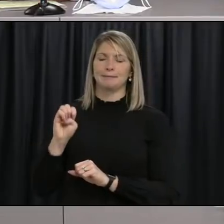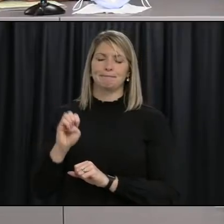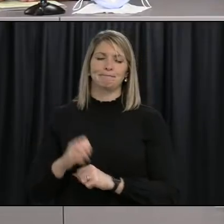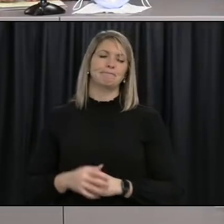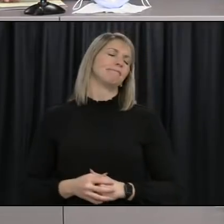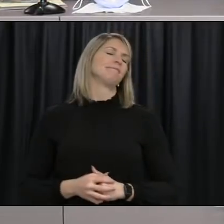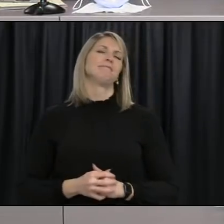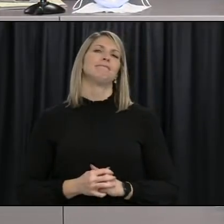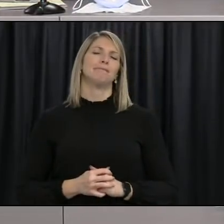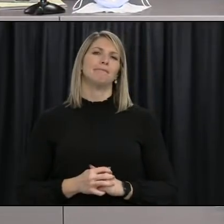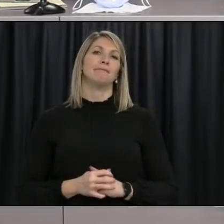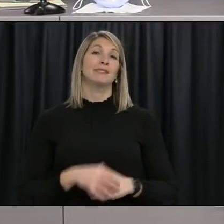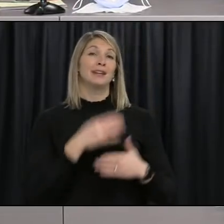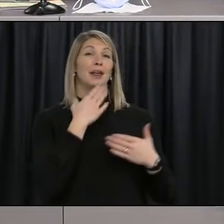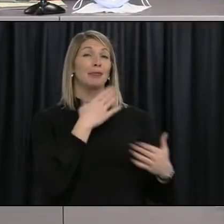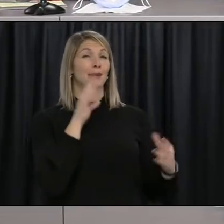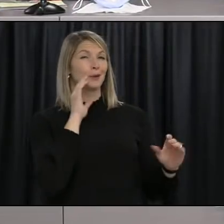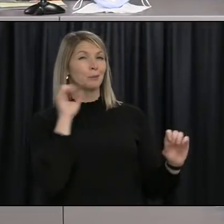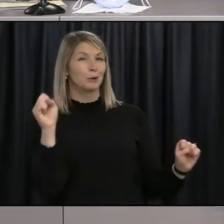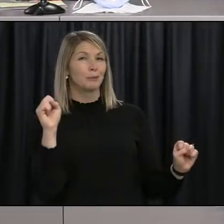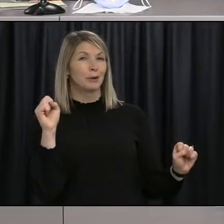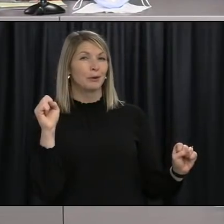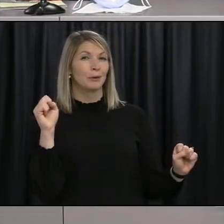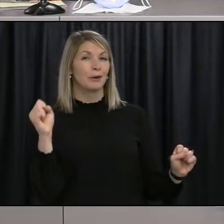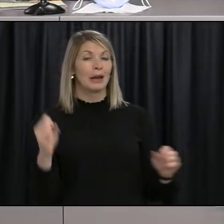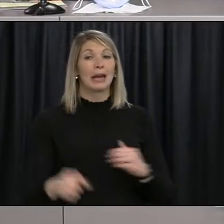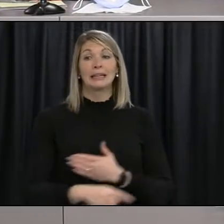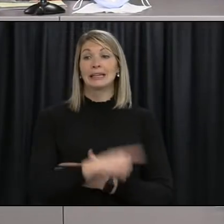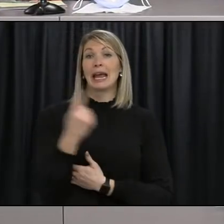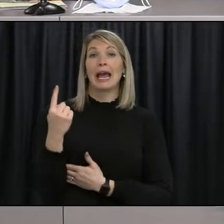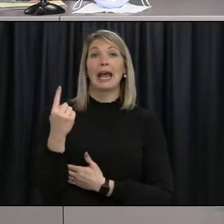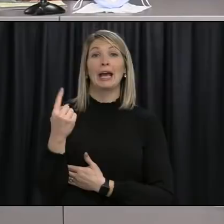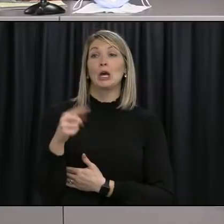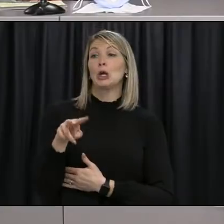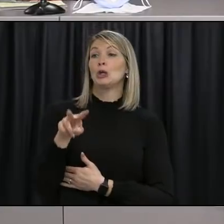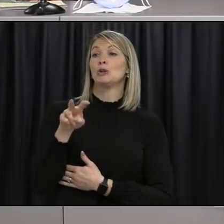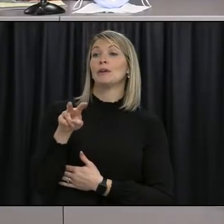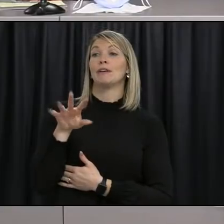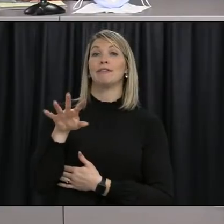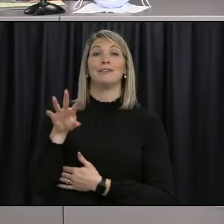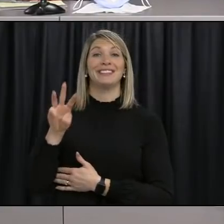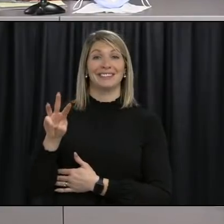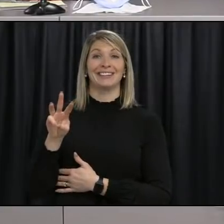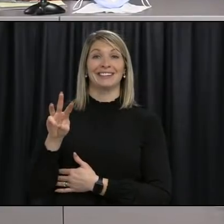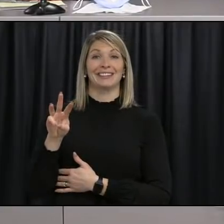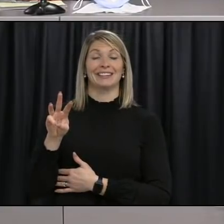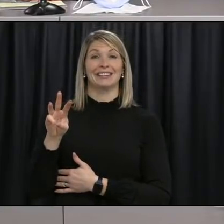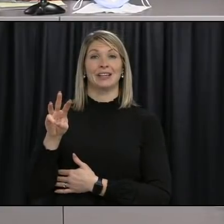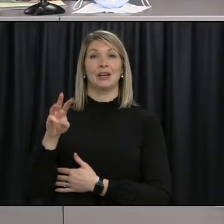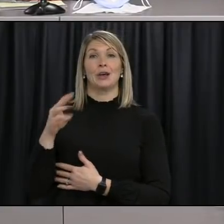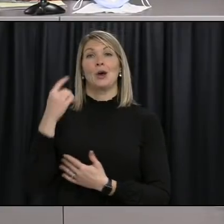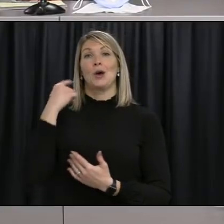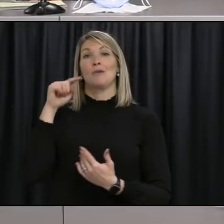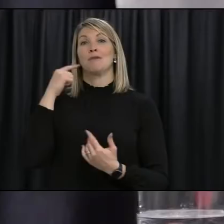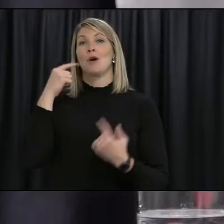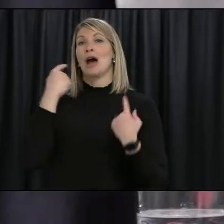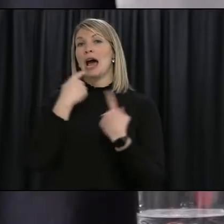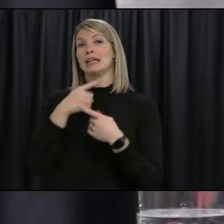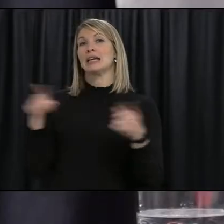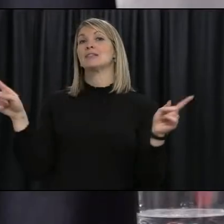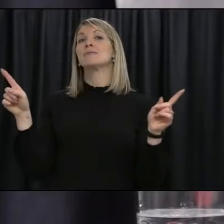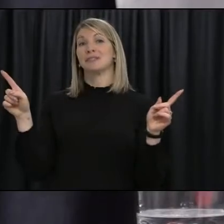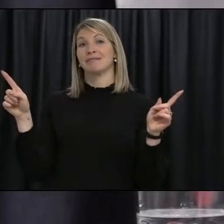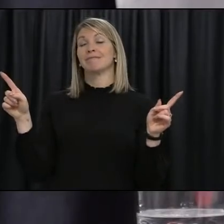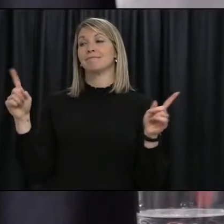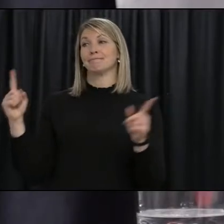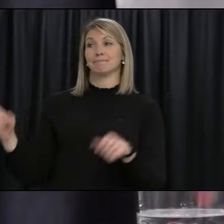Thank you very much, Premier. It is day 256 of our media availabilities